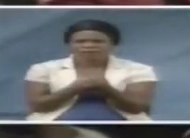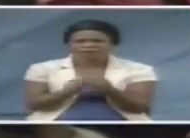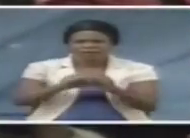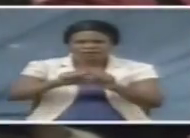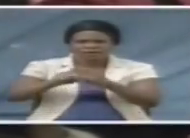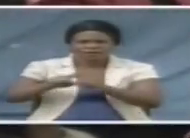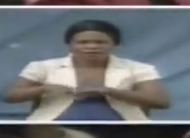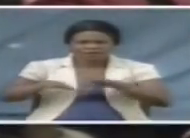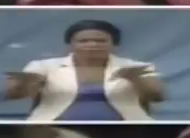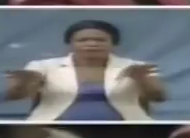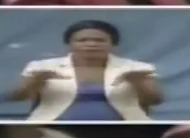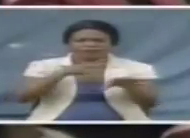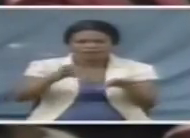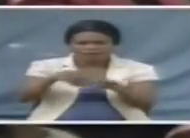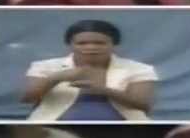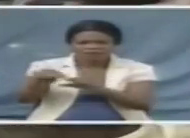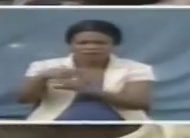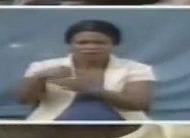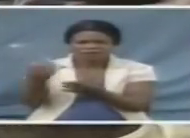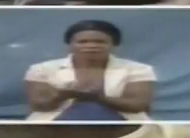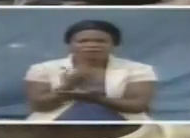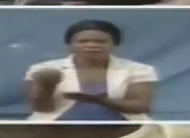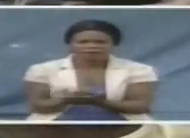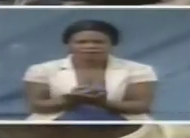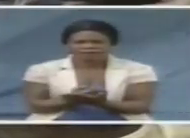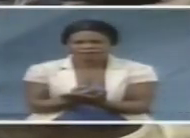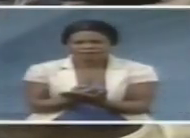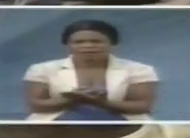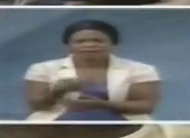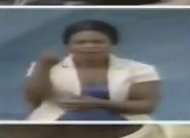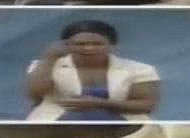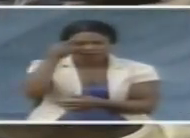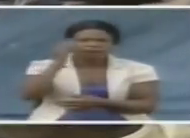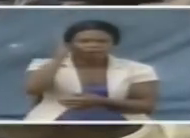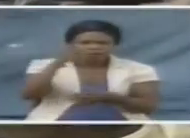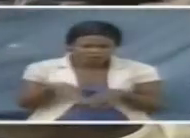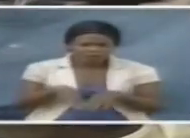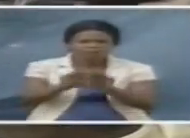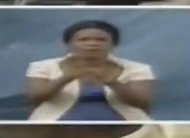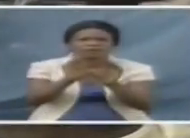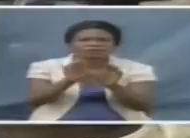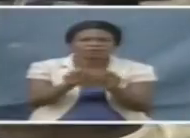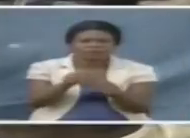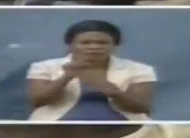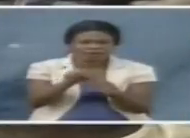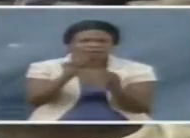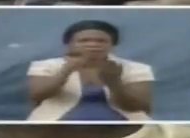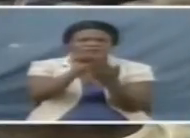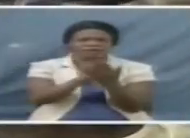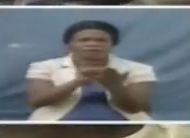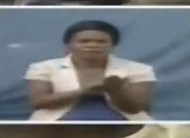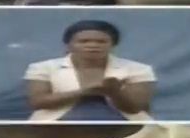environment that supports a diversified and inclusive economy. Government will therefore